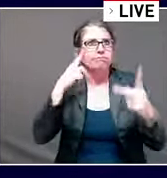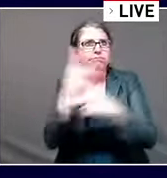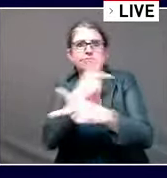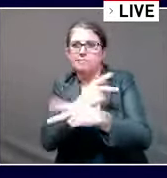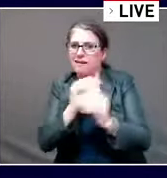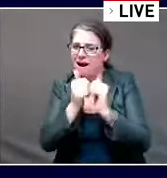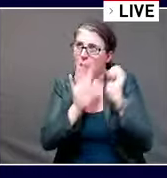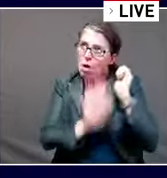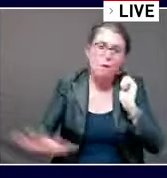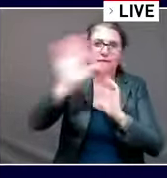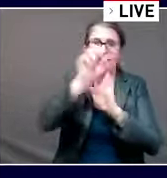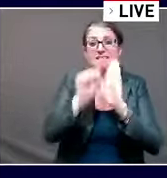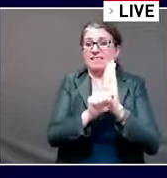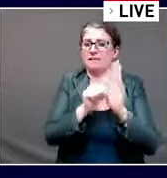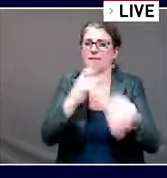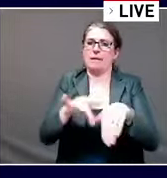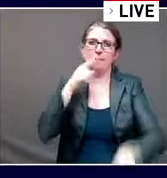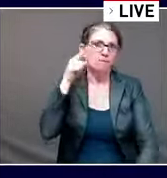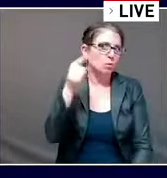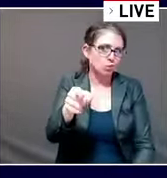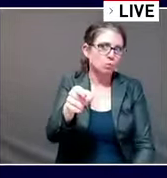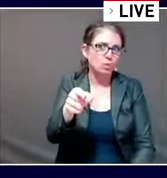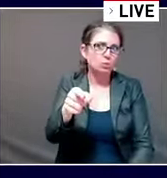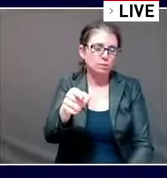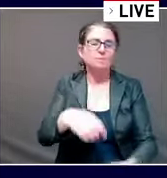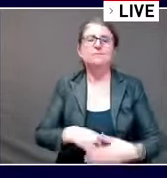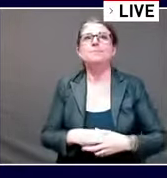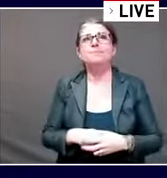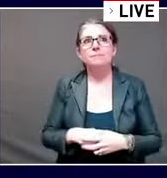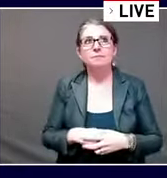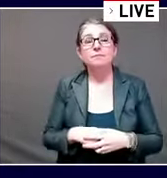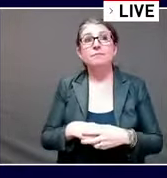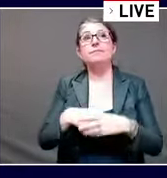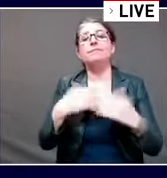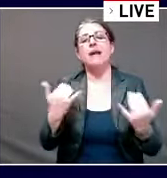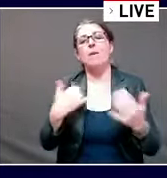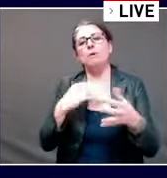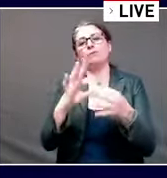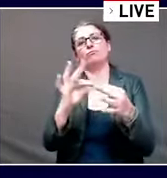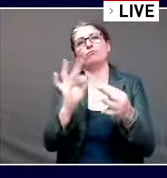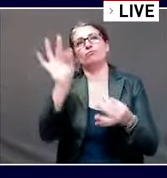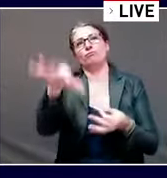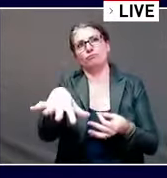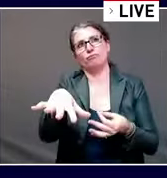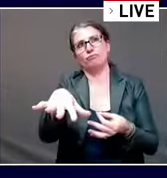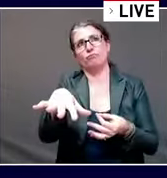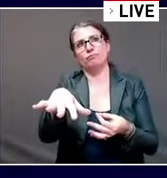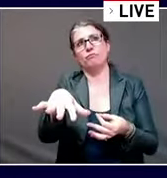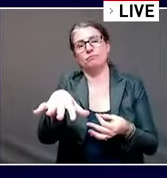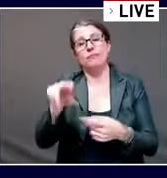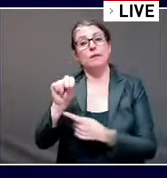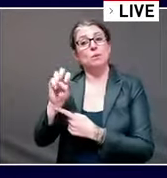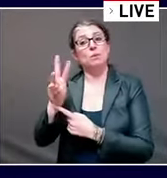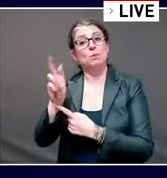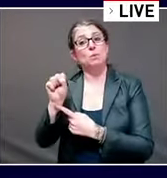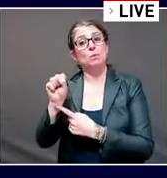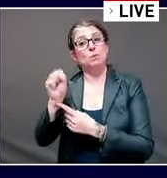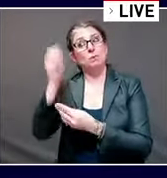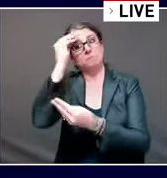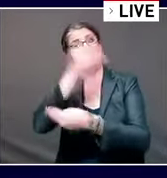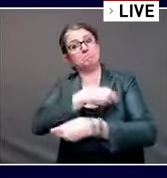may have been more in the news that I'd like to comment on briefly. The first is with respect to some additional news and data that